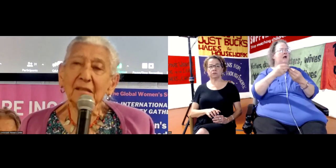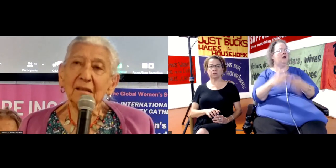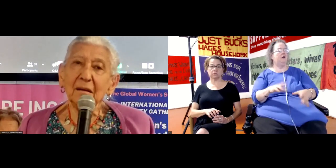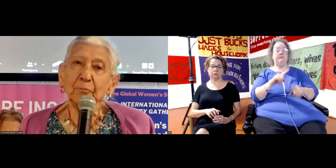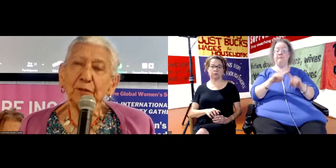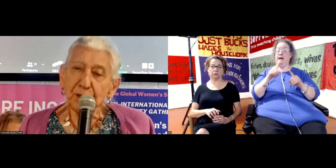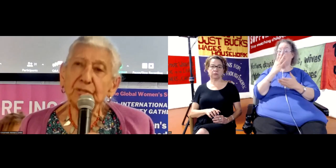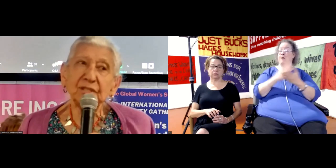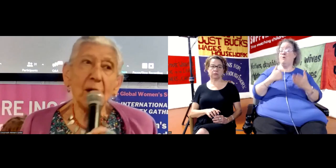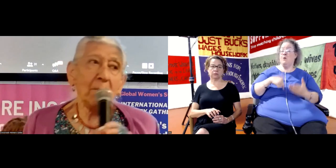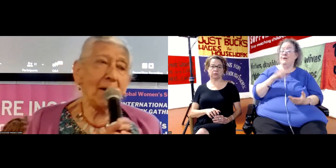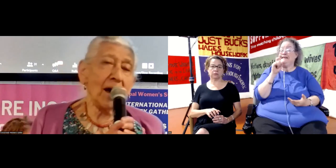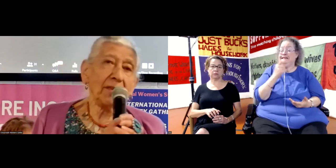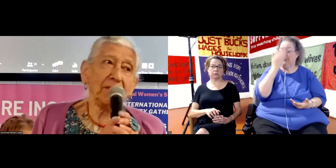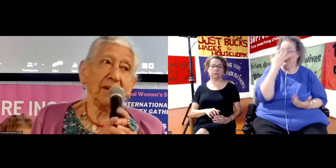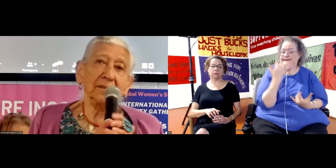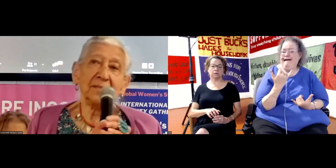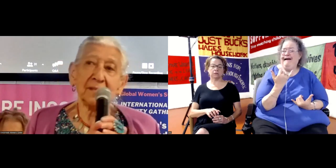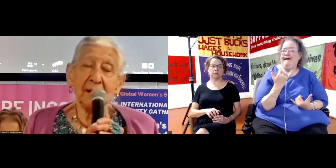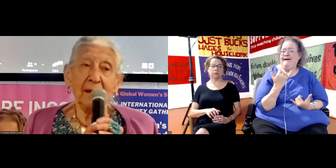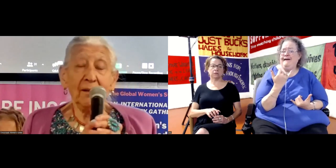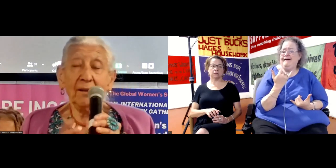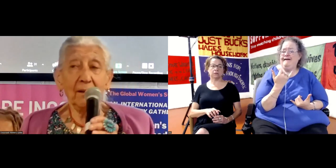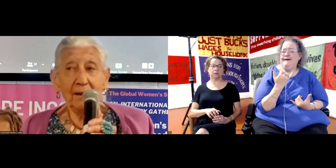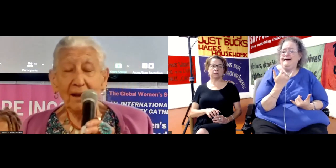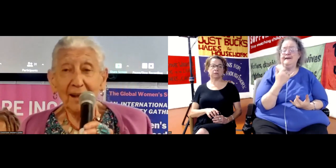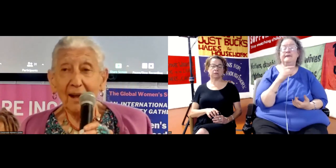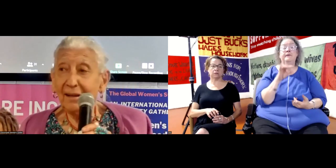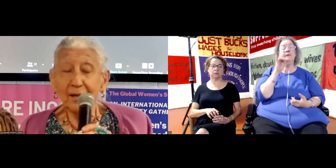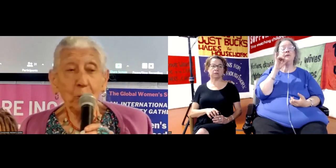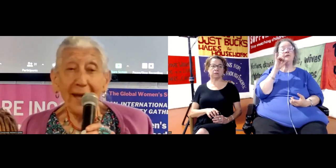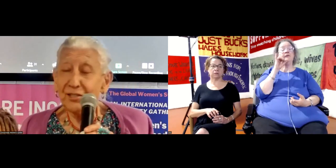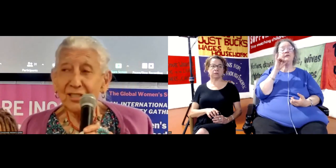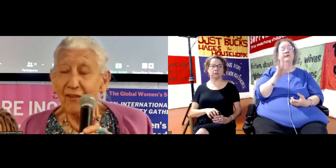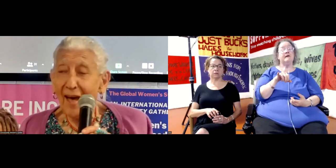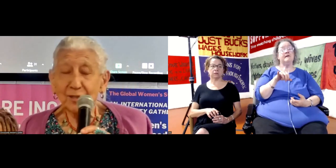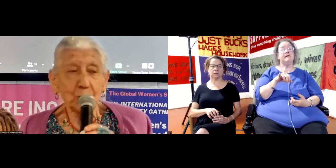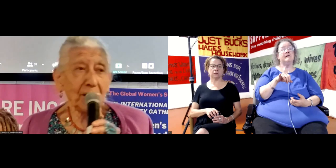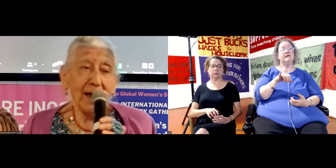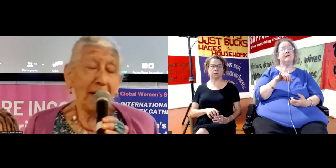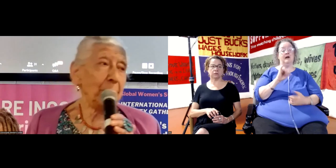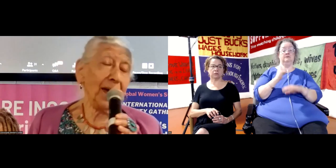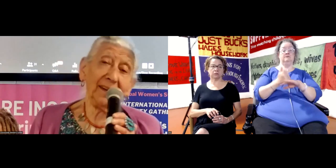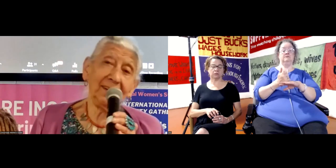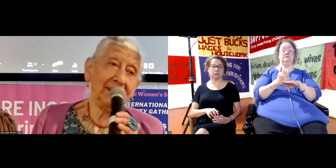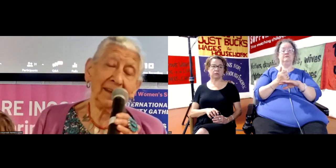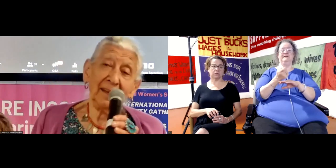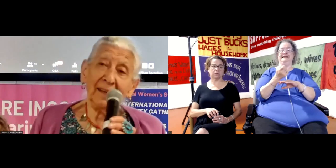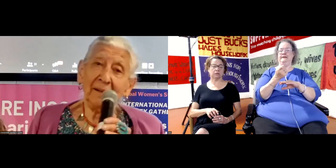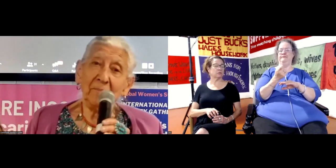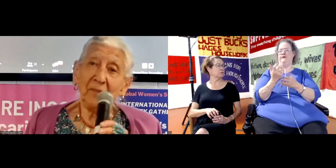That produced, among other things, a little wages for housework campaign